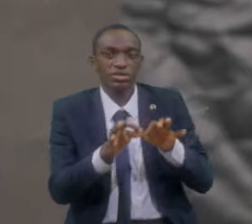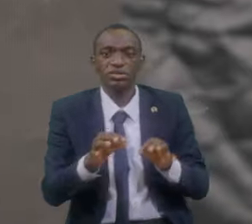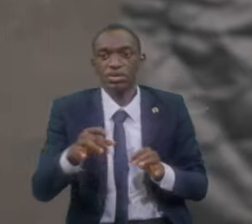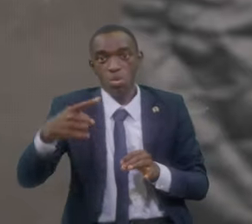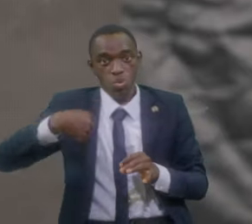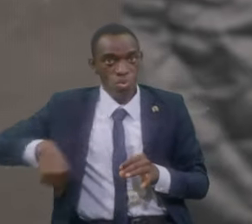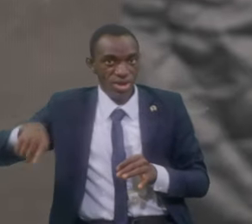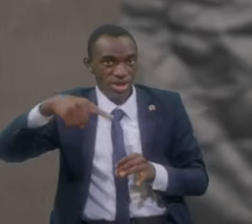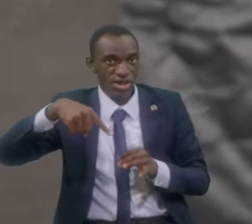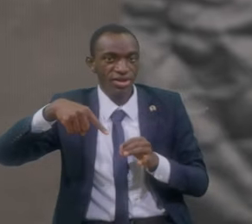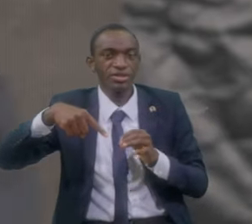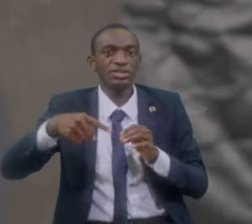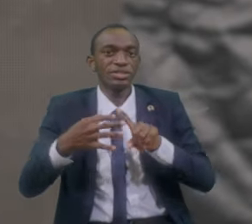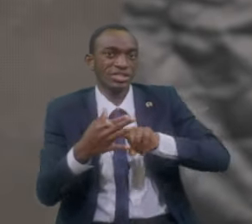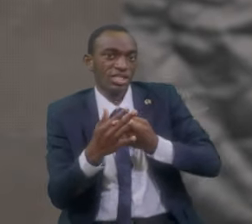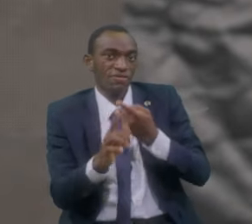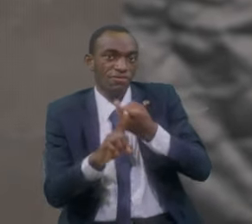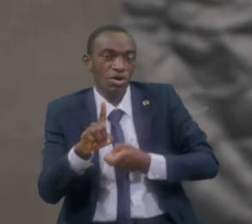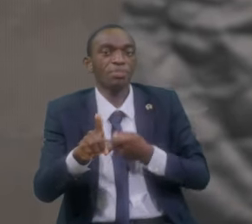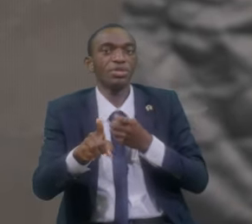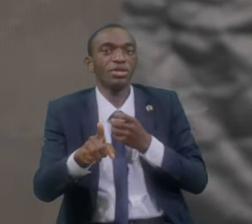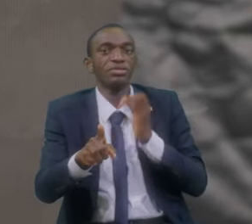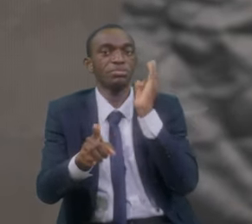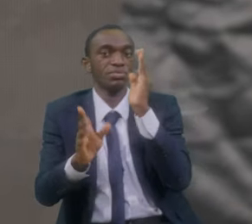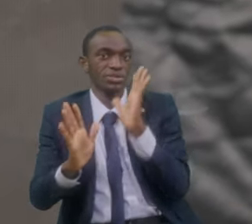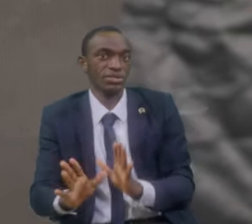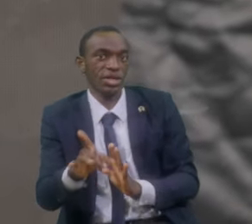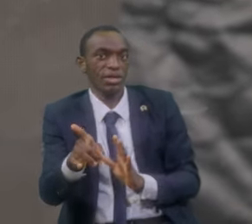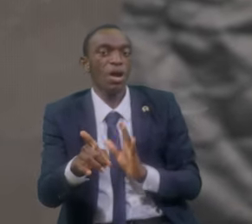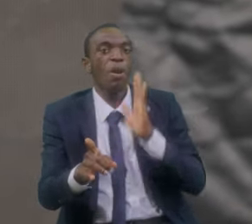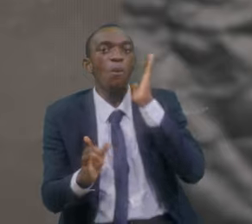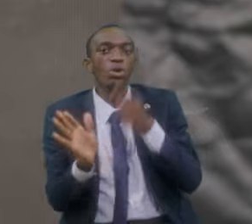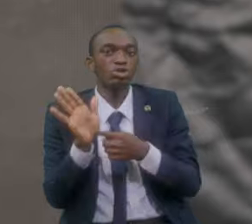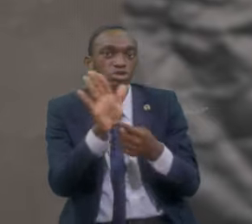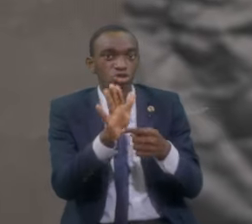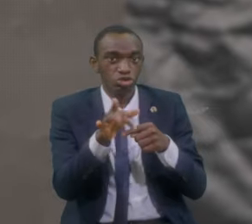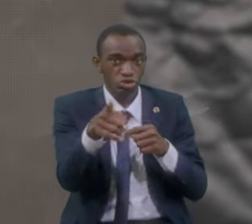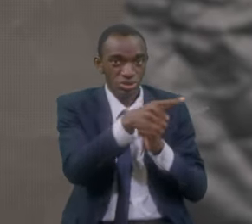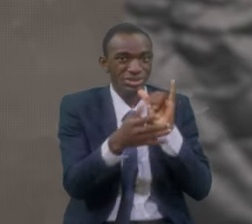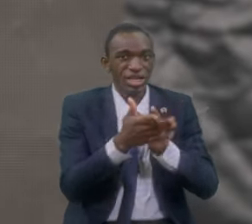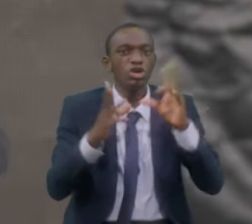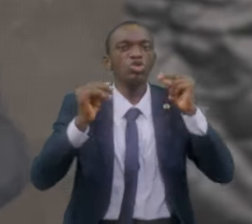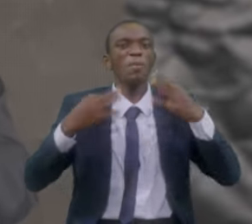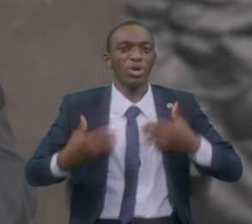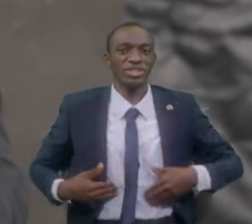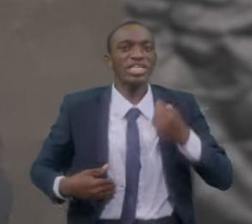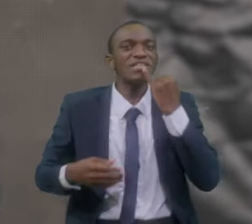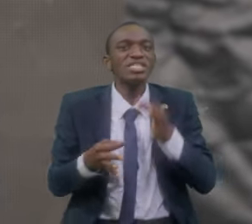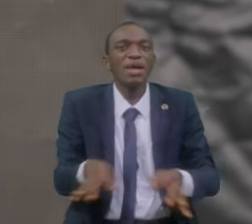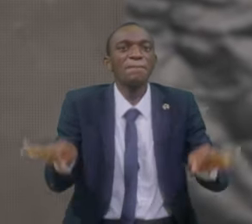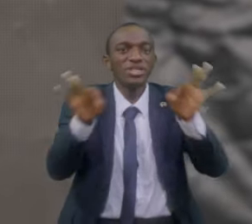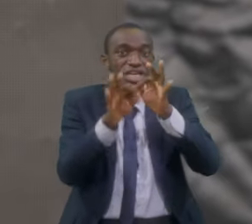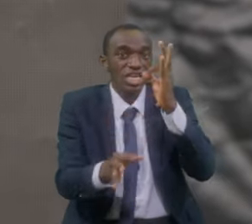leaders will show you that nobody is indispensable. If you come to pollute